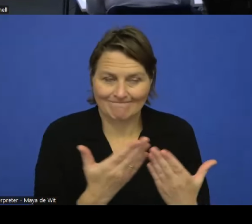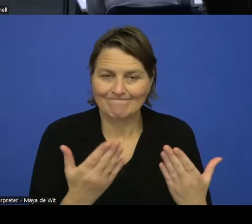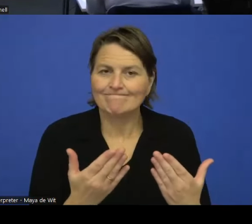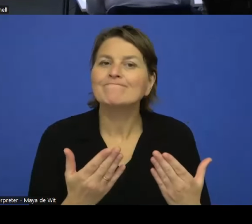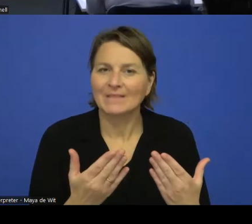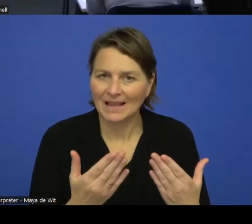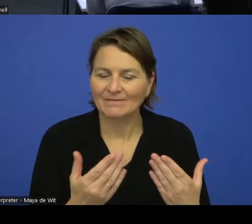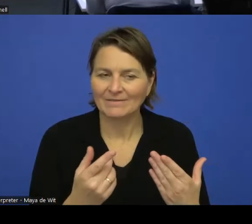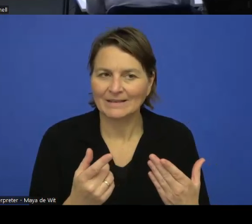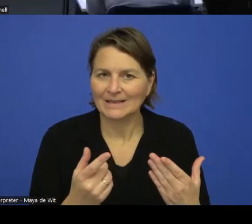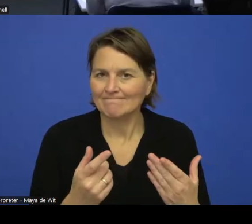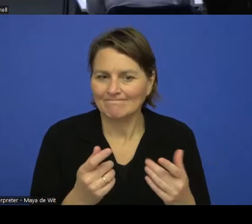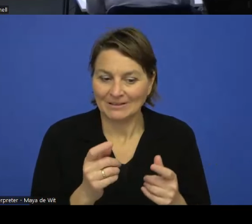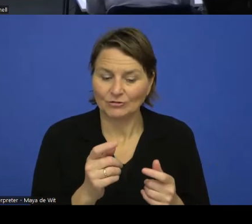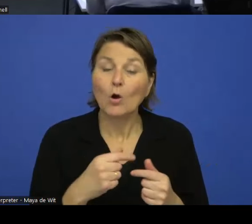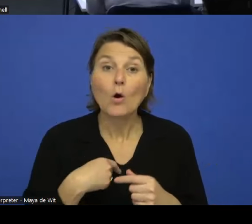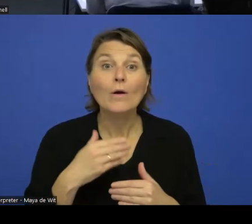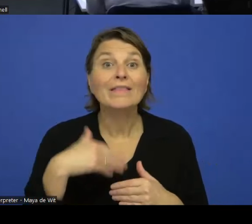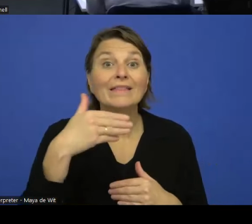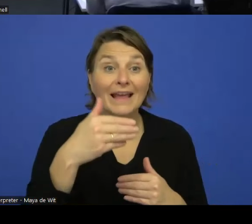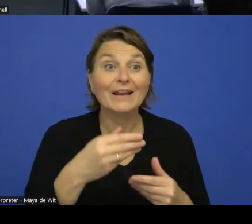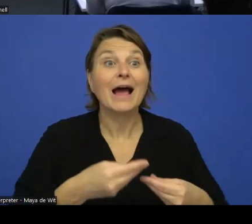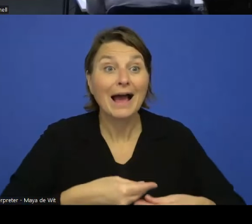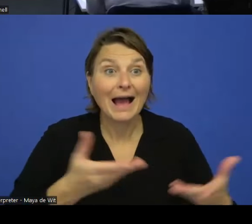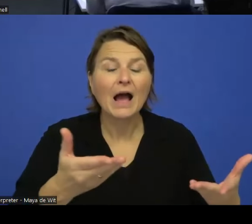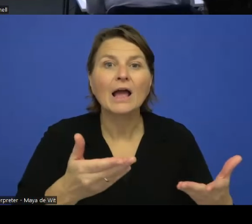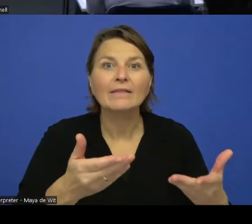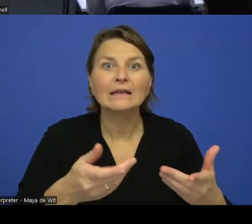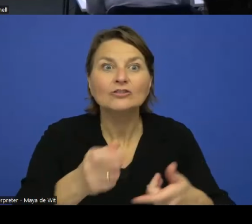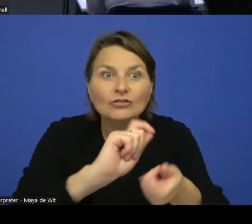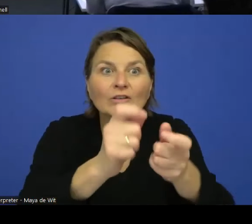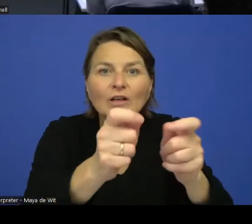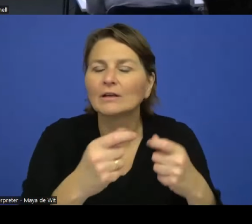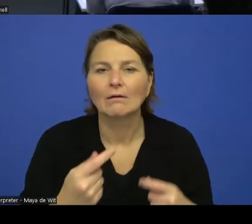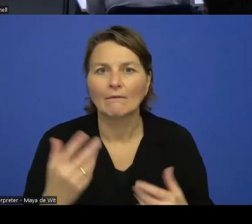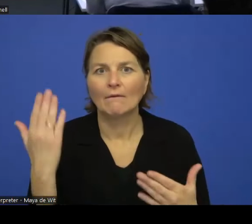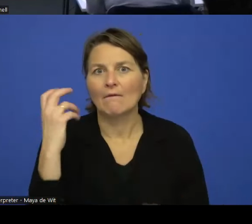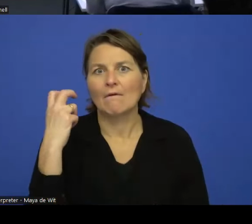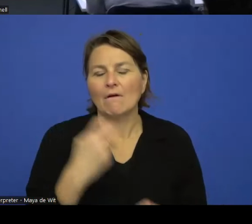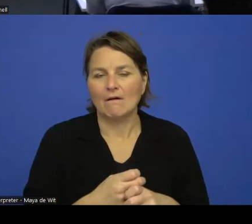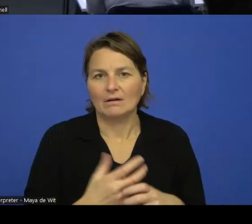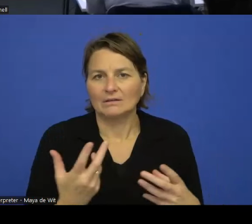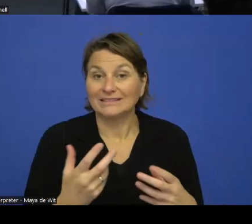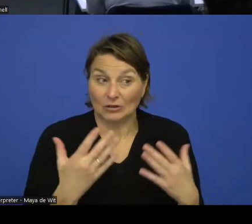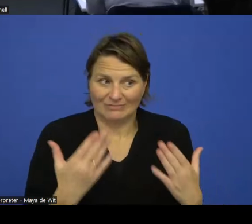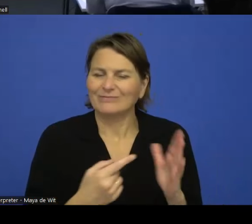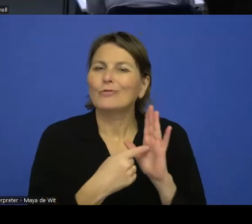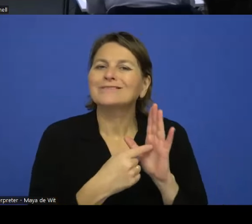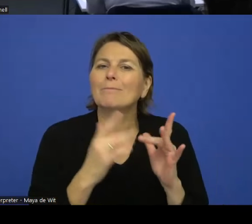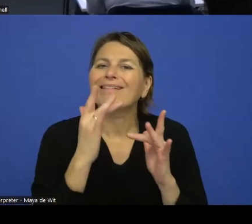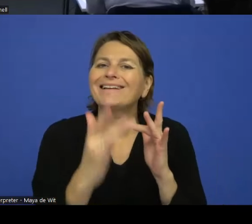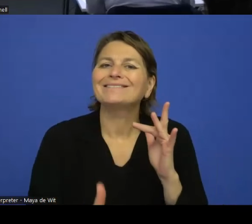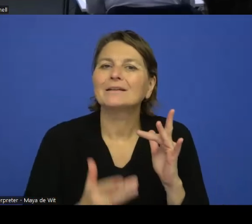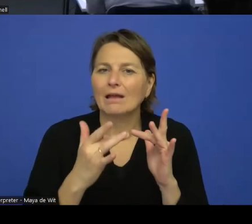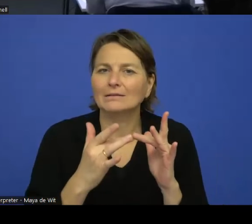change the technology very easily. I think social media might be, or the internet might be a good example of that, because at the moment, there's a lot of people